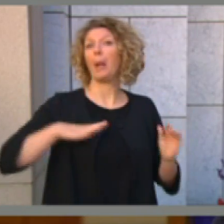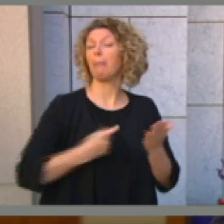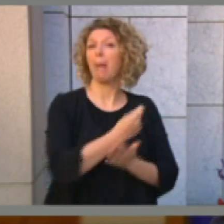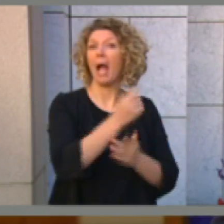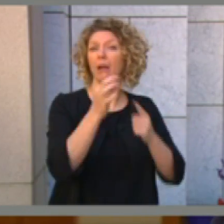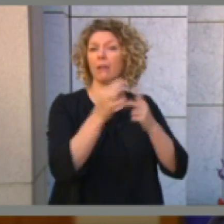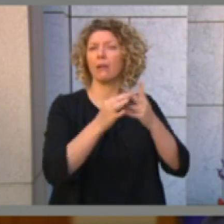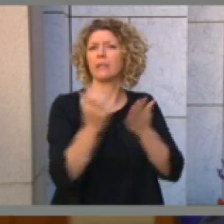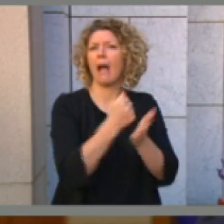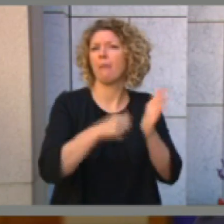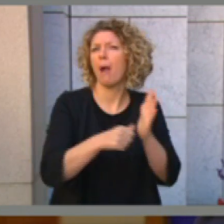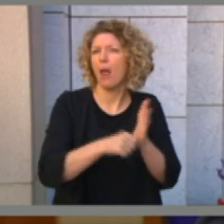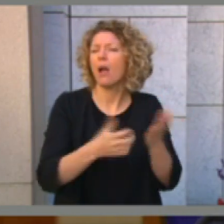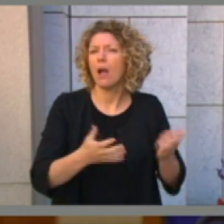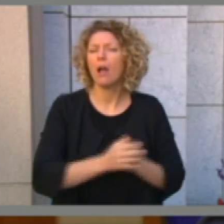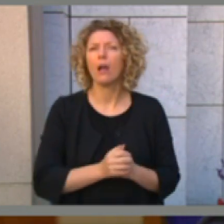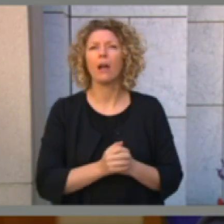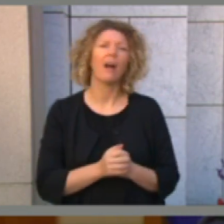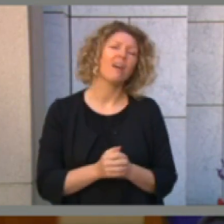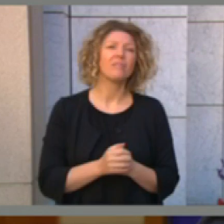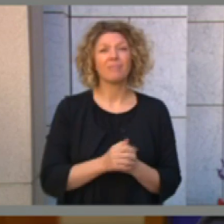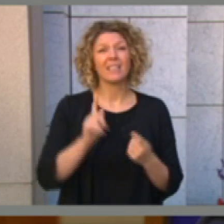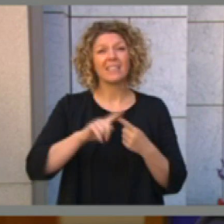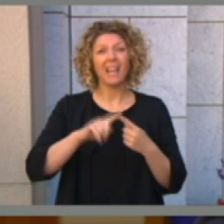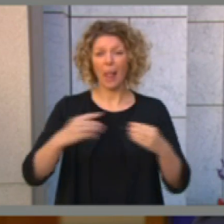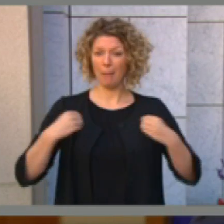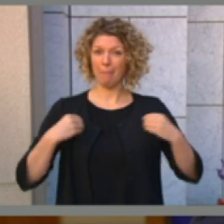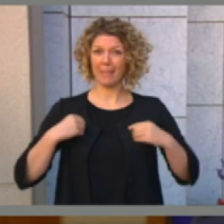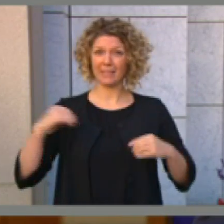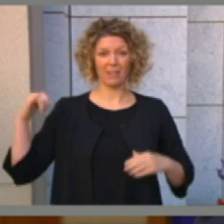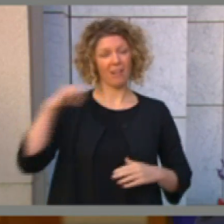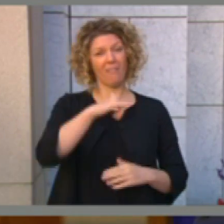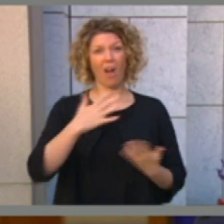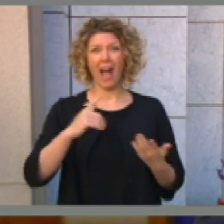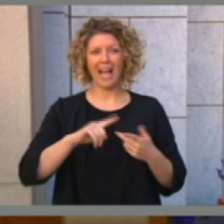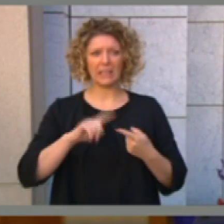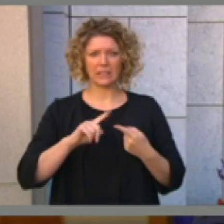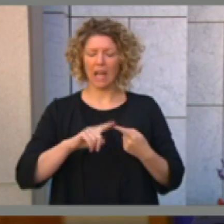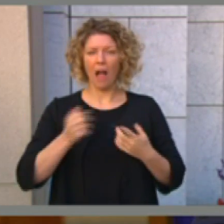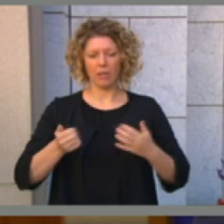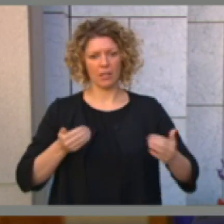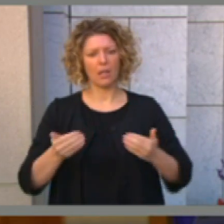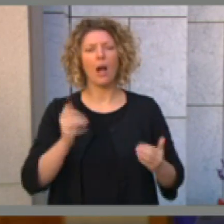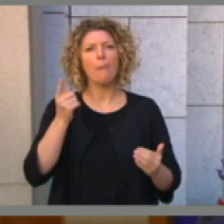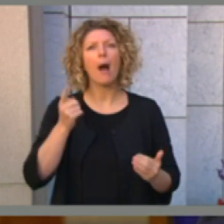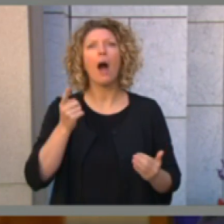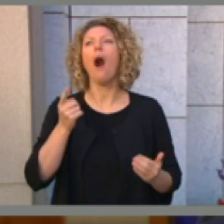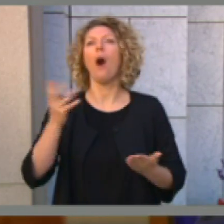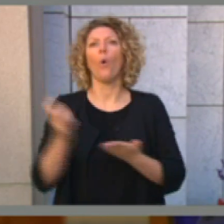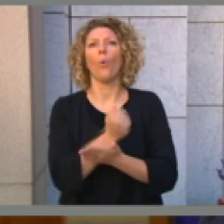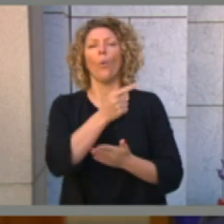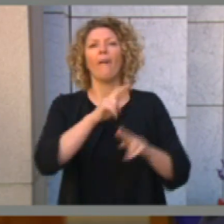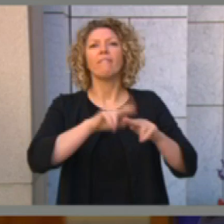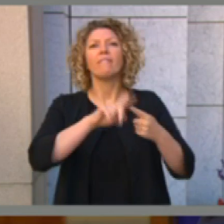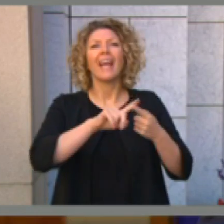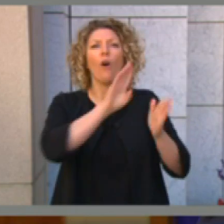don't necessarily change the world for those airlines, but they do provide some support at a very difficult time for those airlines who are